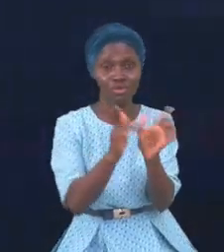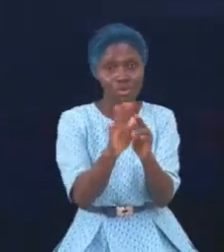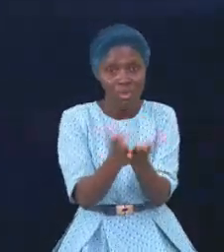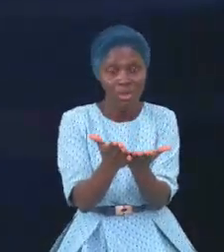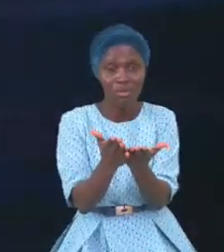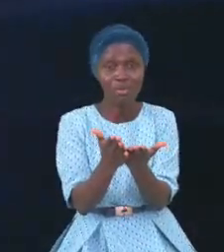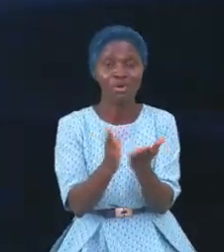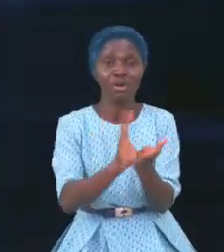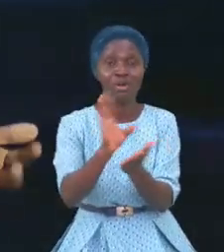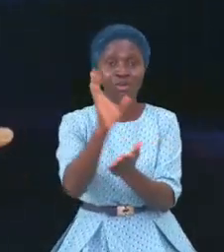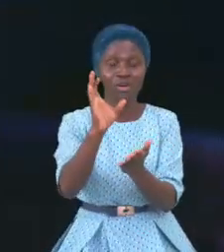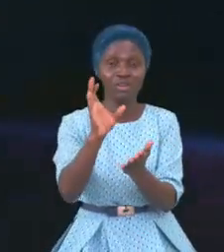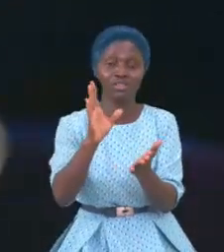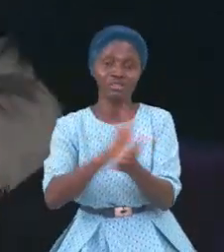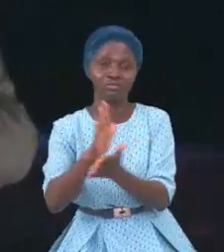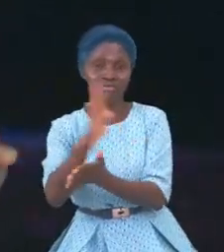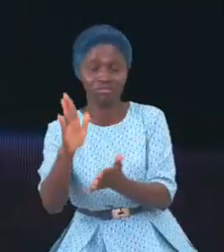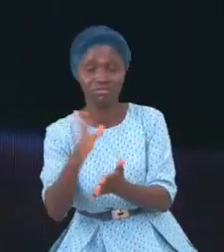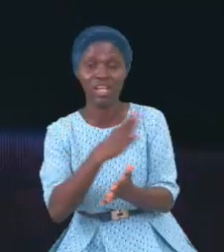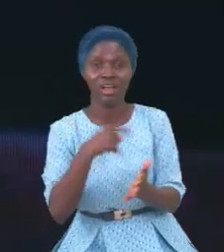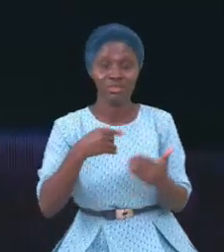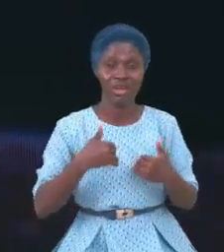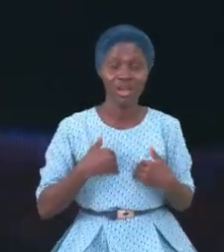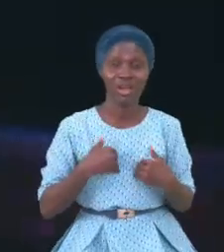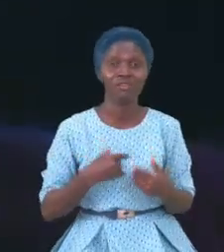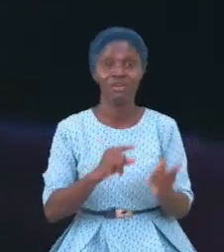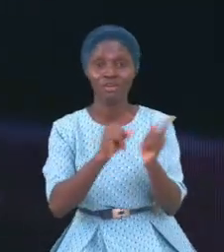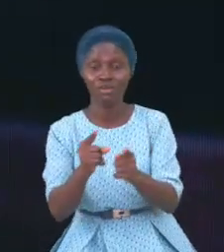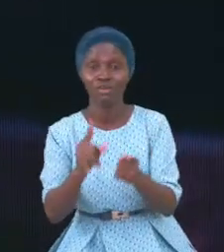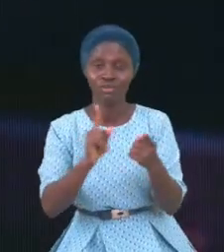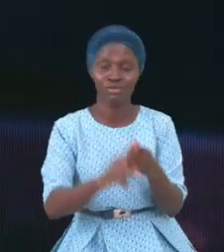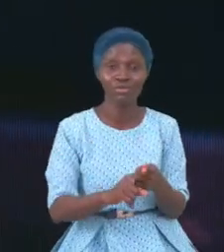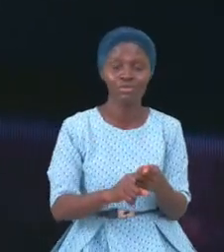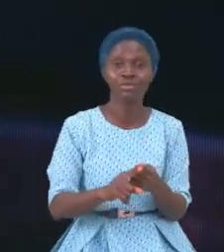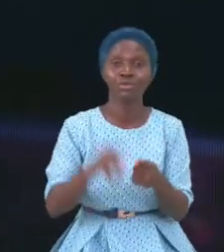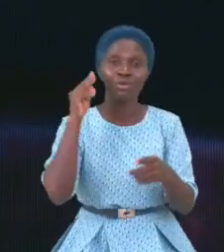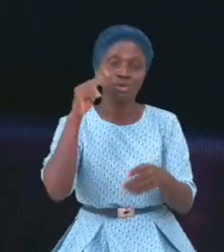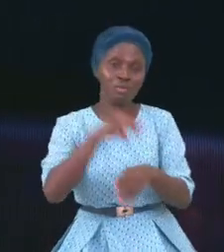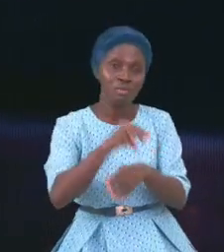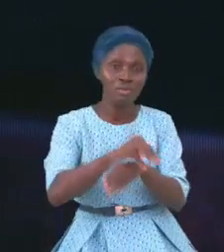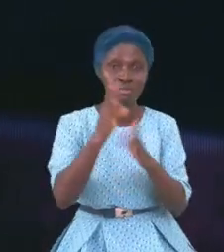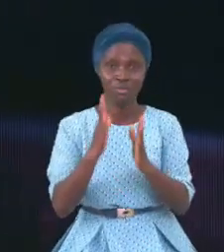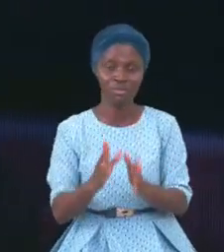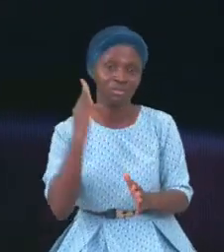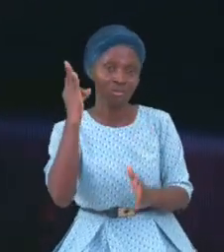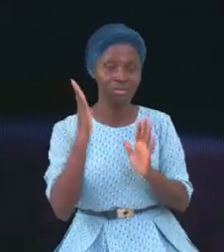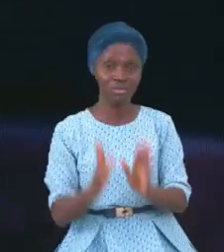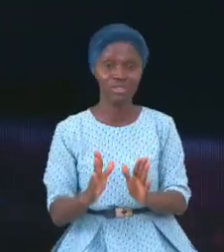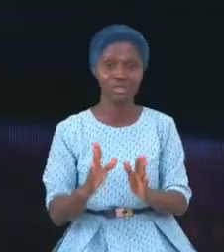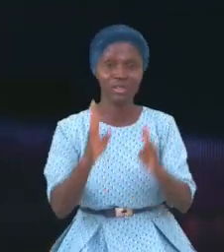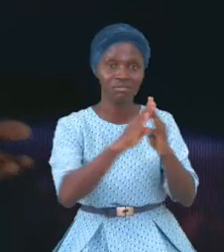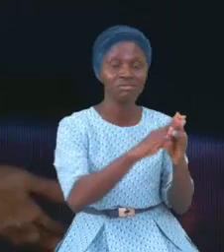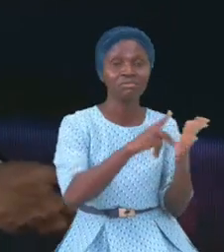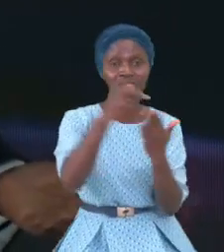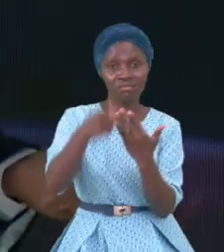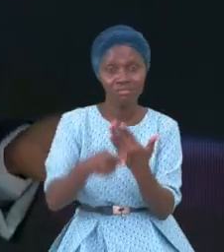you have heard in workers' conferences and ministers' conferences, here is what you do. Be strong and of a good courage. And